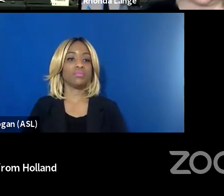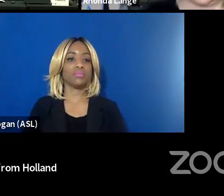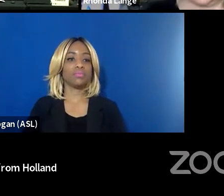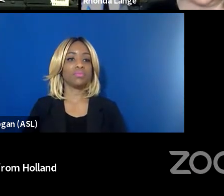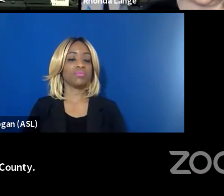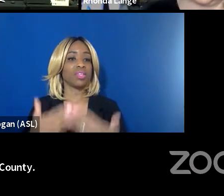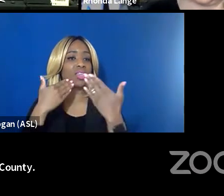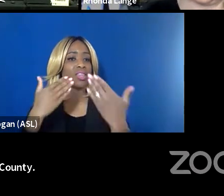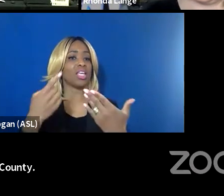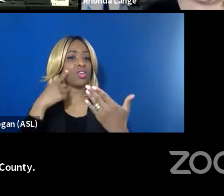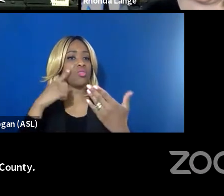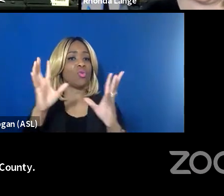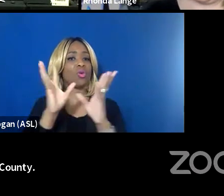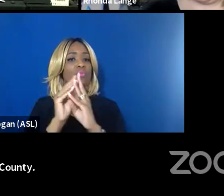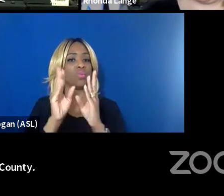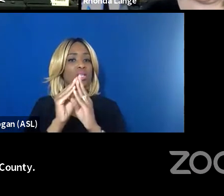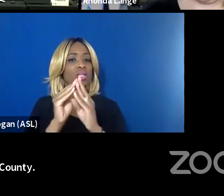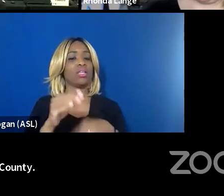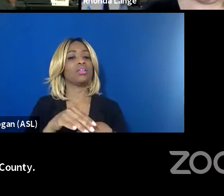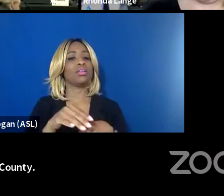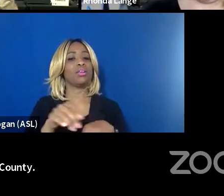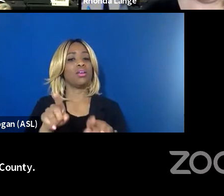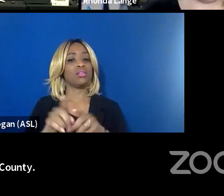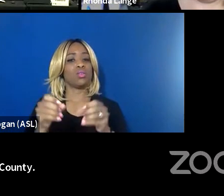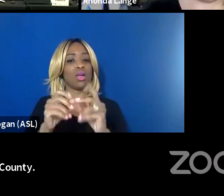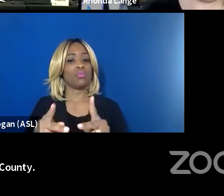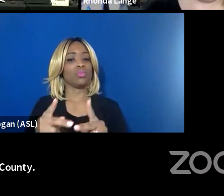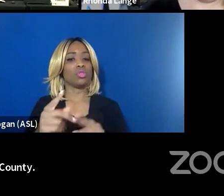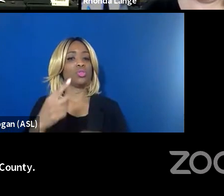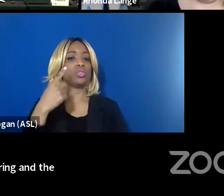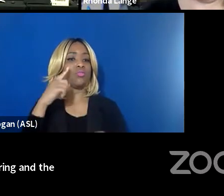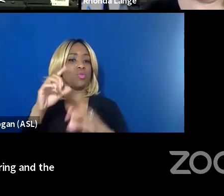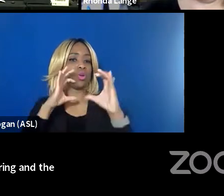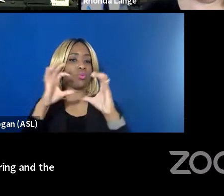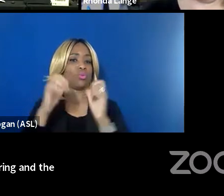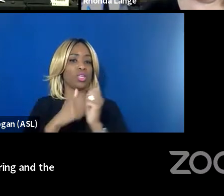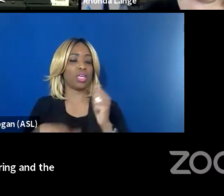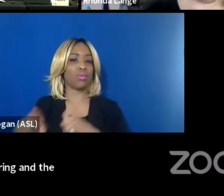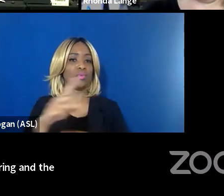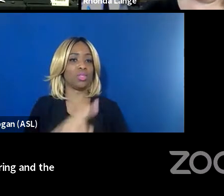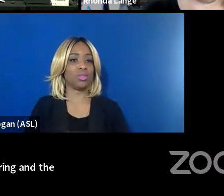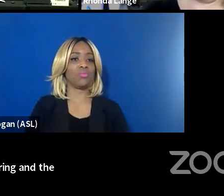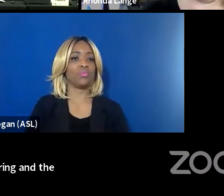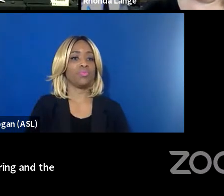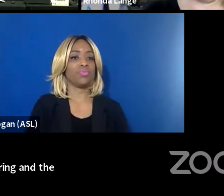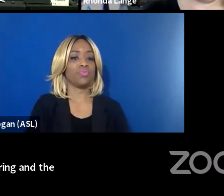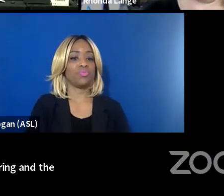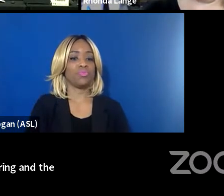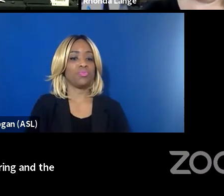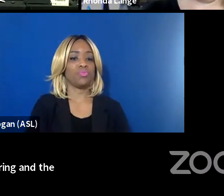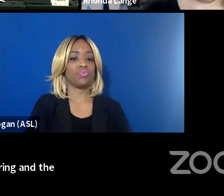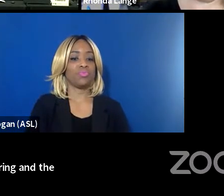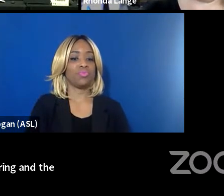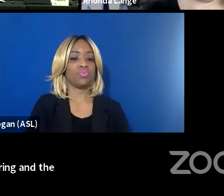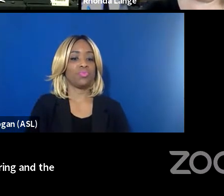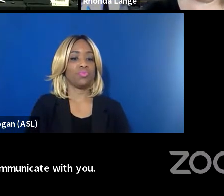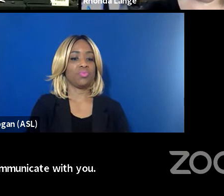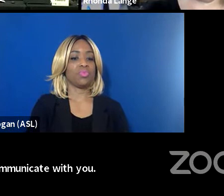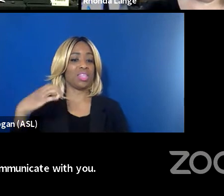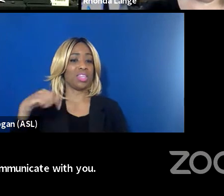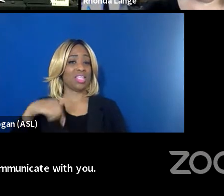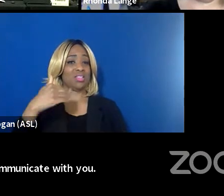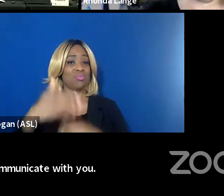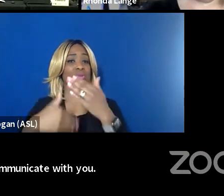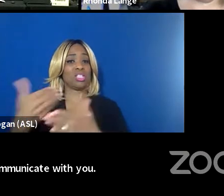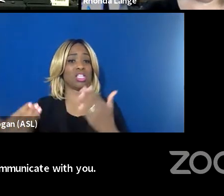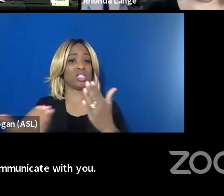Thank you for this hearing and the opportunity that we have to communicate with you. The commission process is new for everyone, from